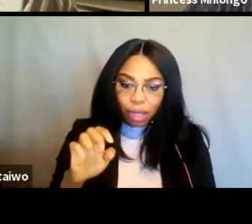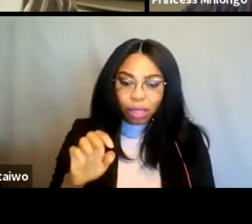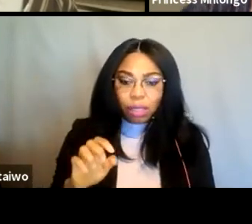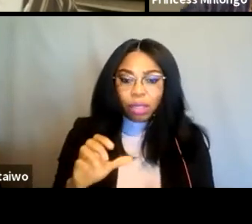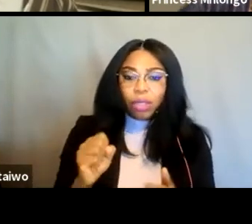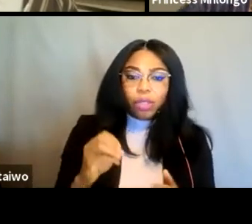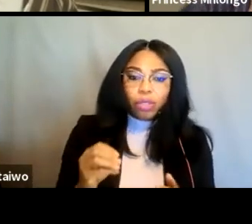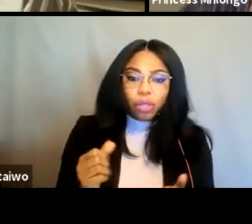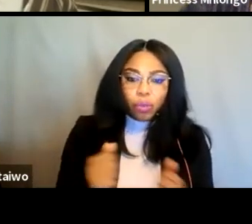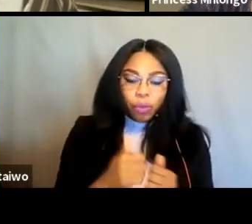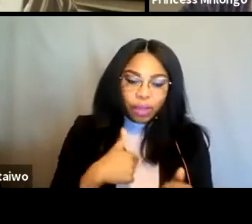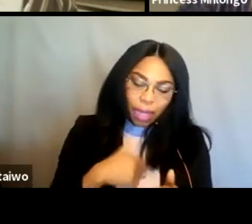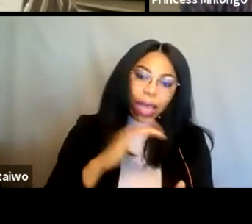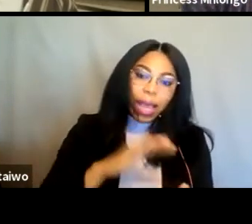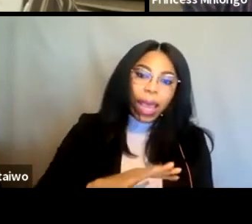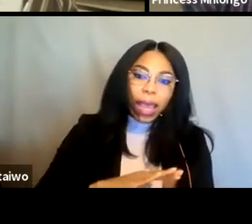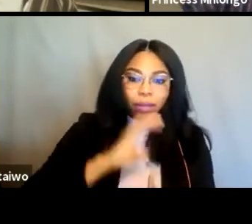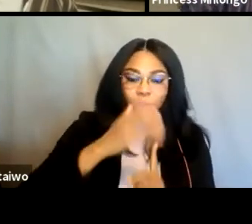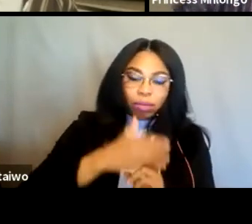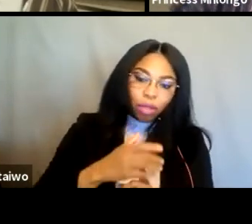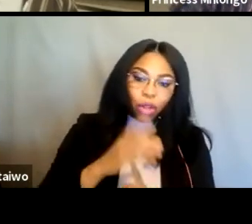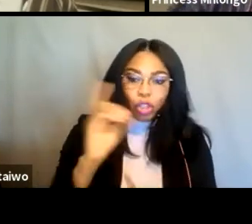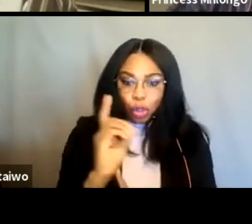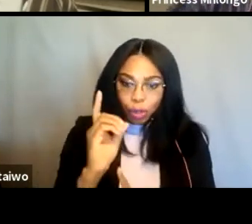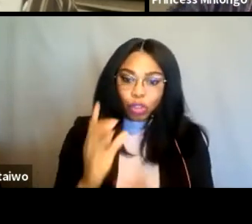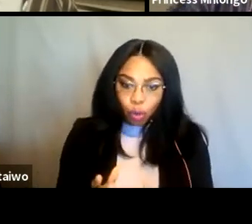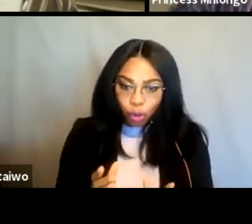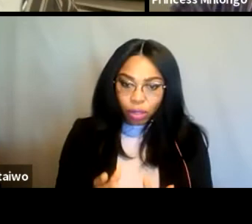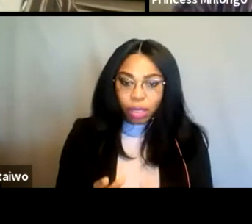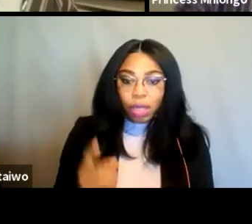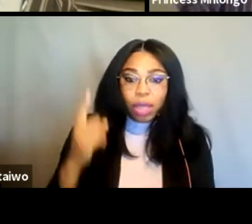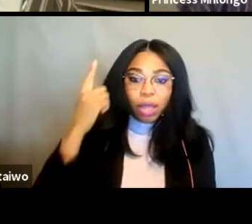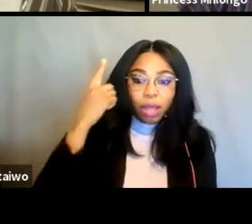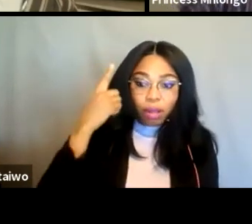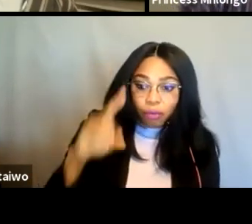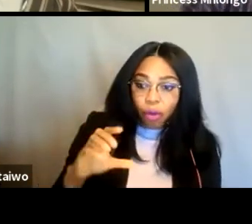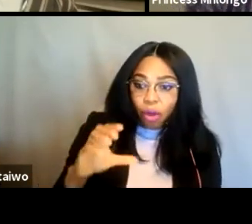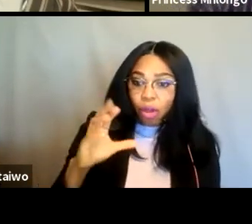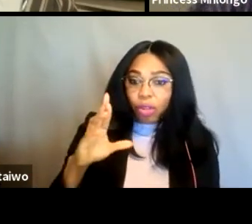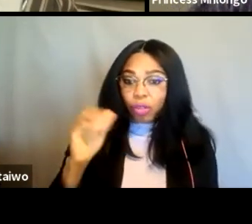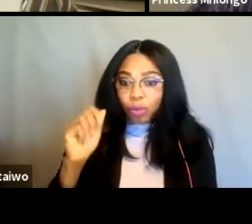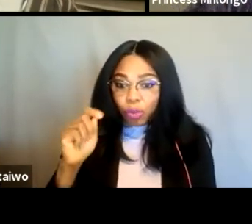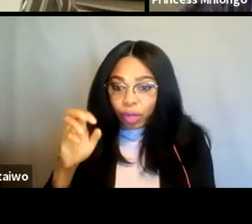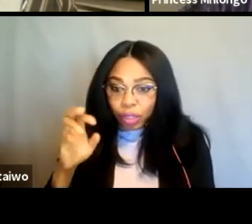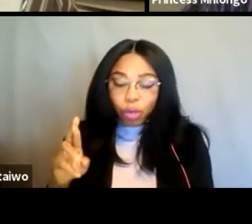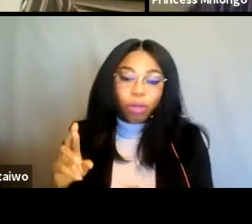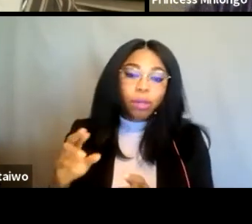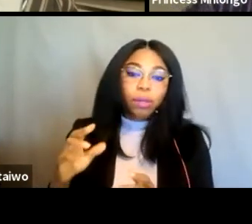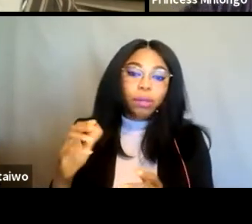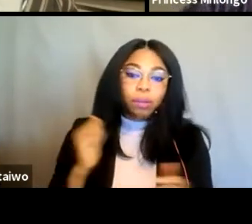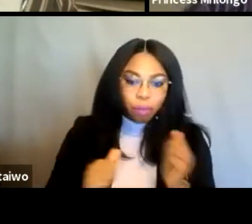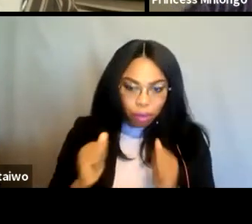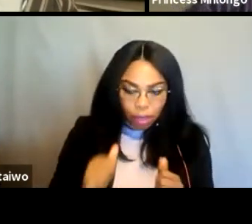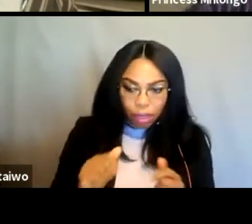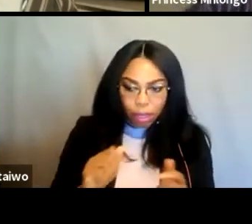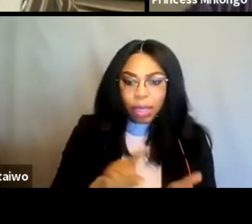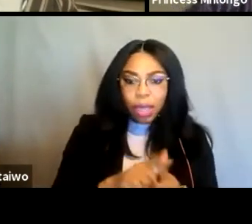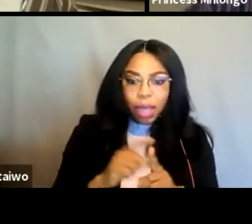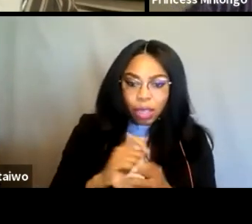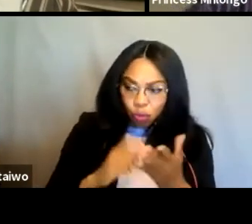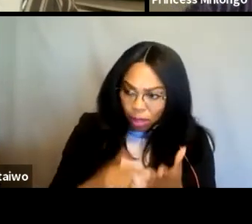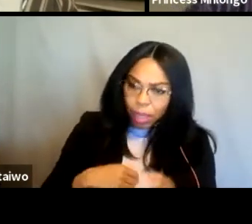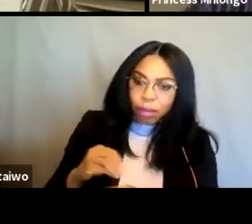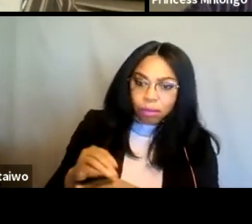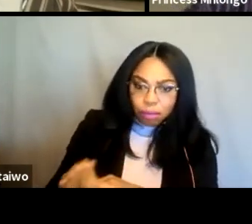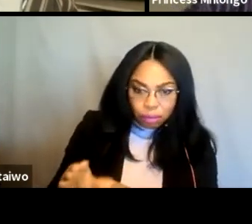I act as a dramaturg. Also for curated plays, you know, that we have, that as a festival we have influence on, you know, because we're paying them, of